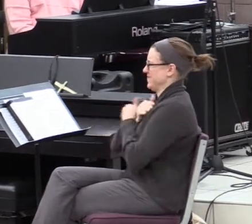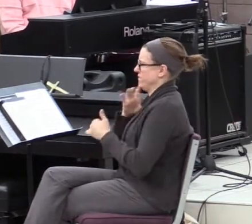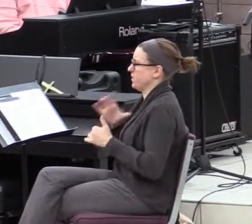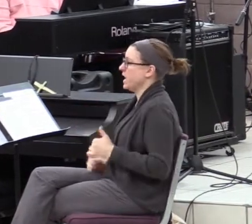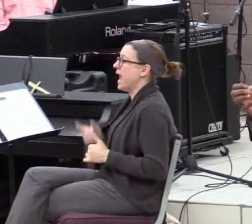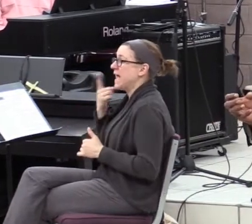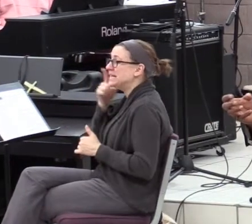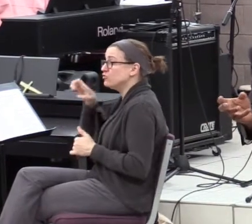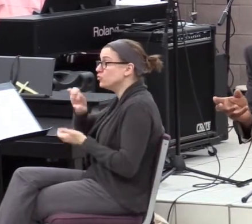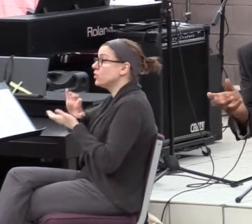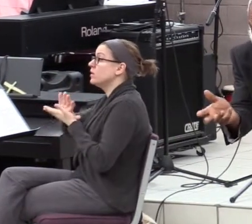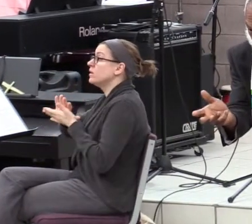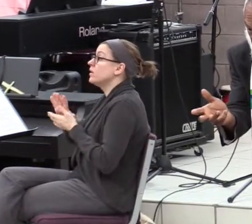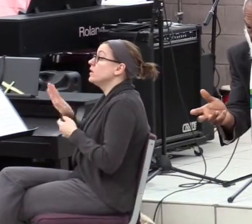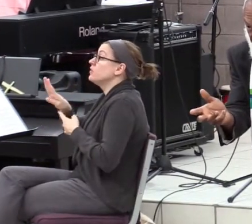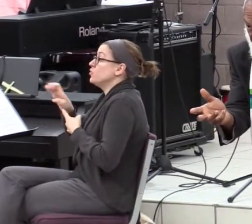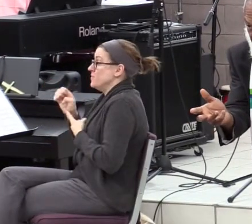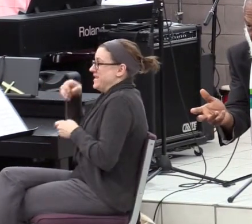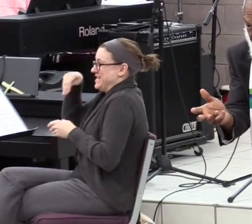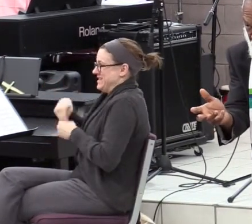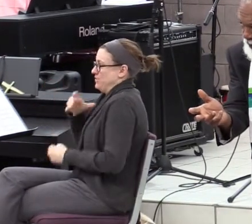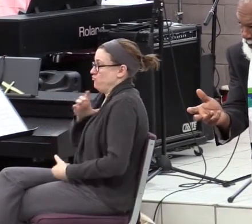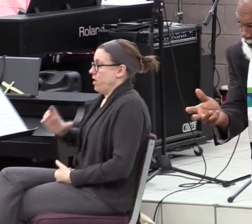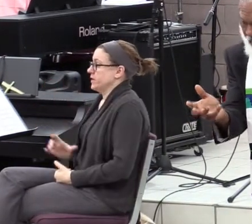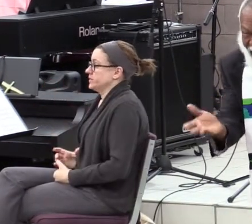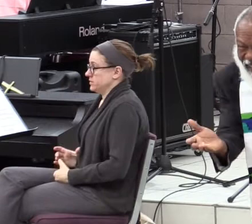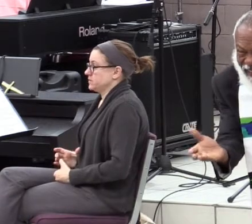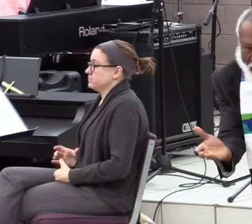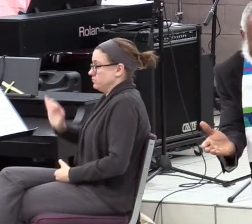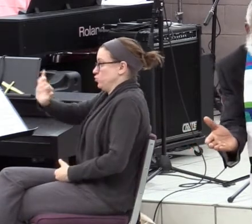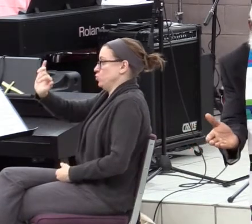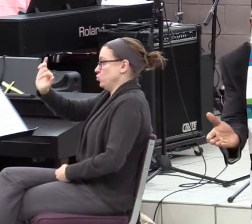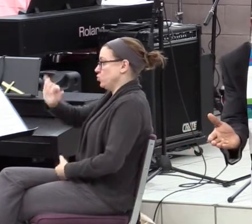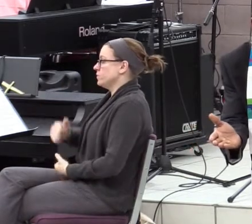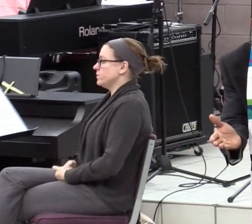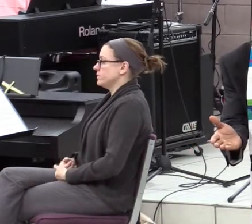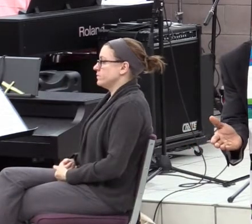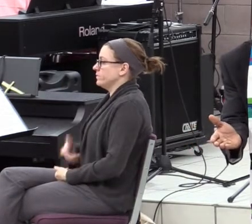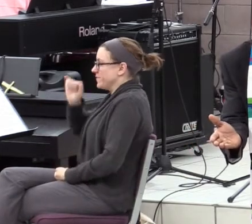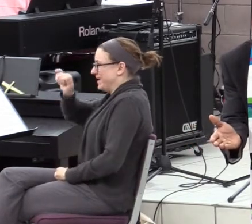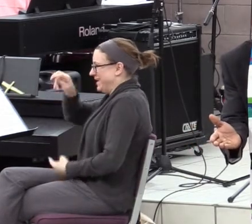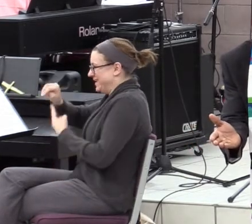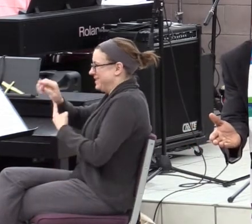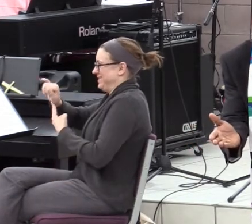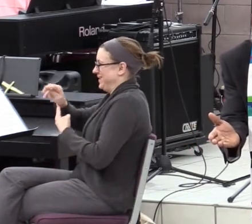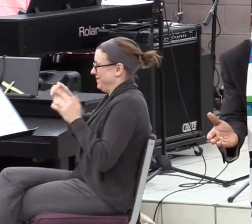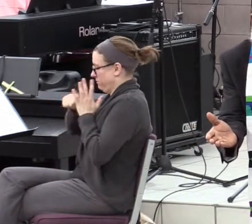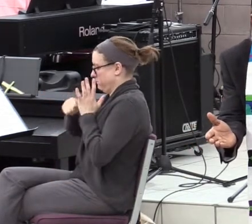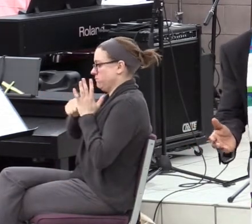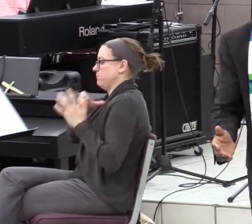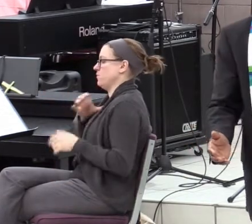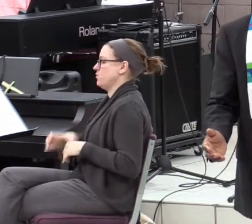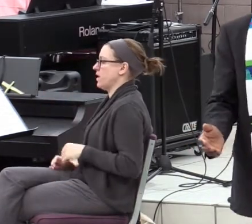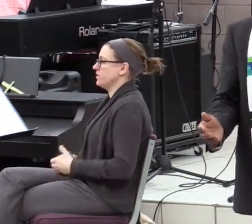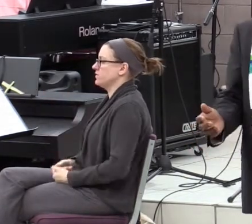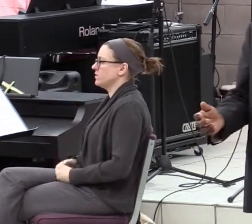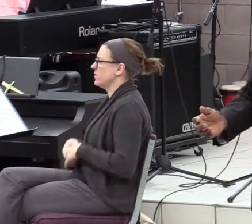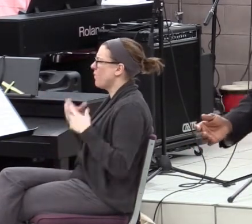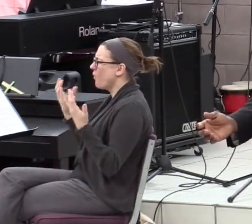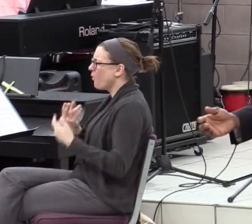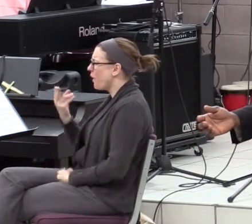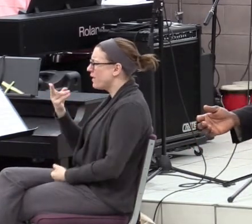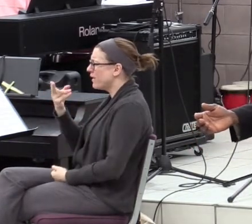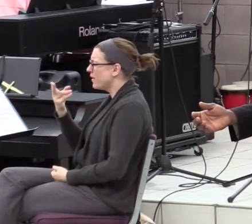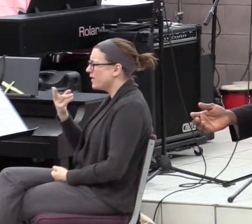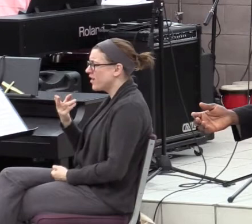to be in Christ. In Christ. What in the heck does